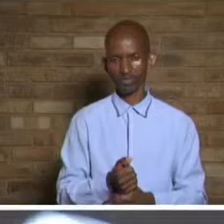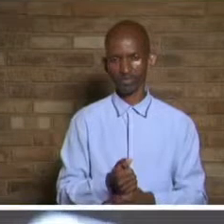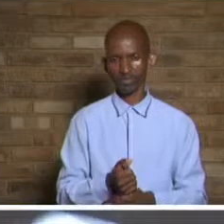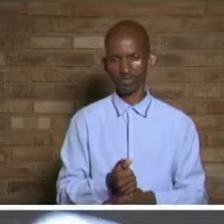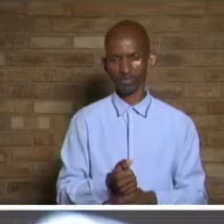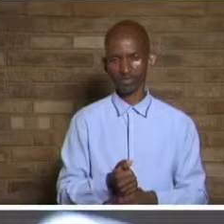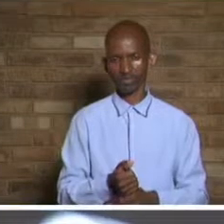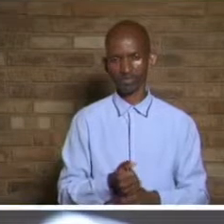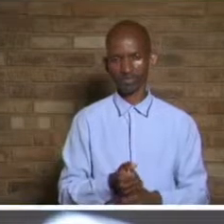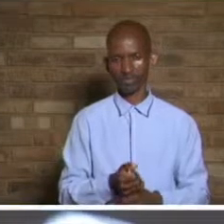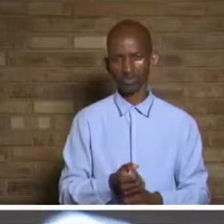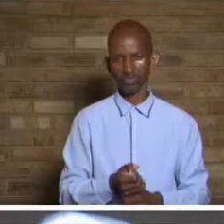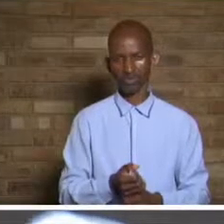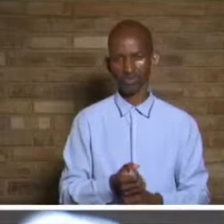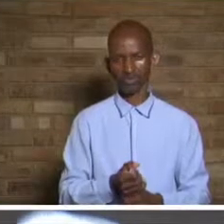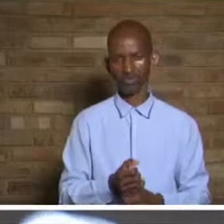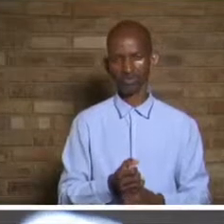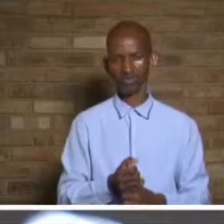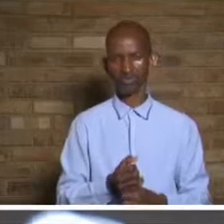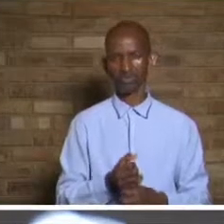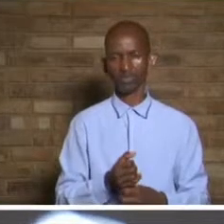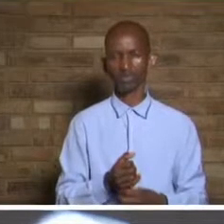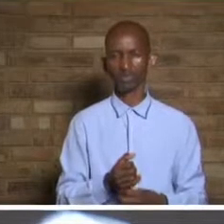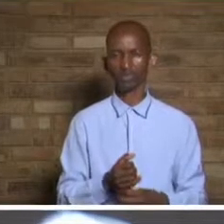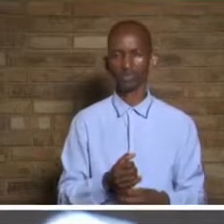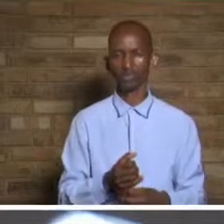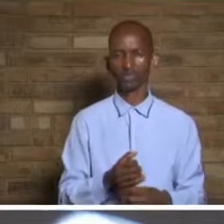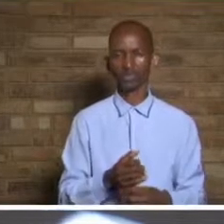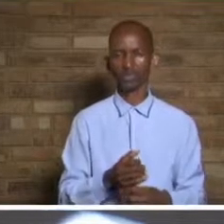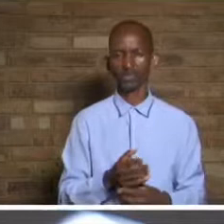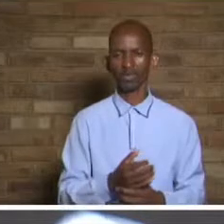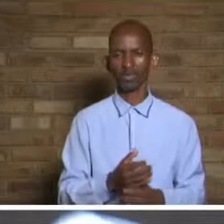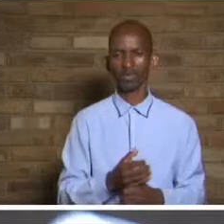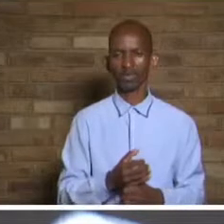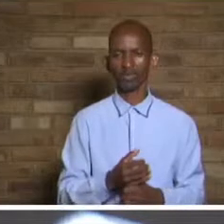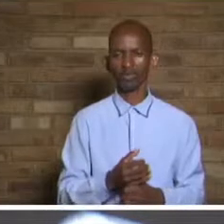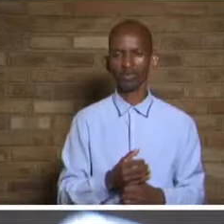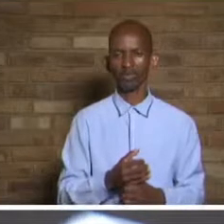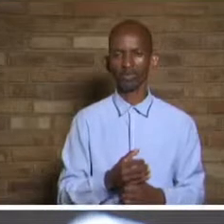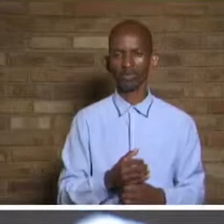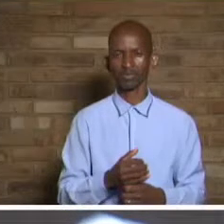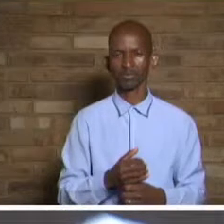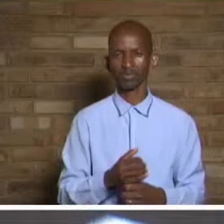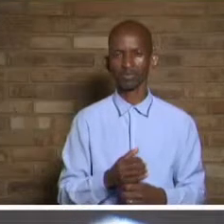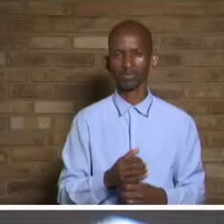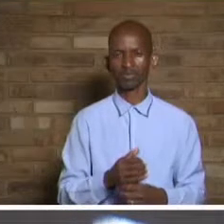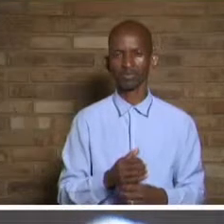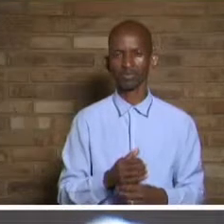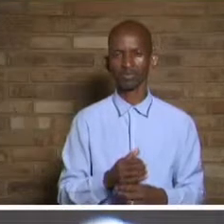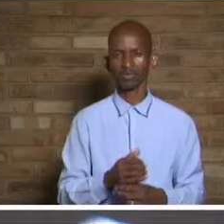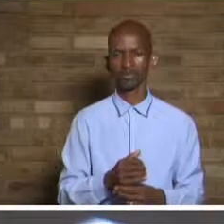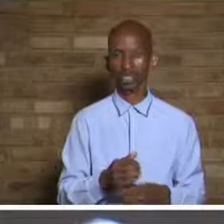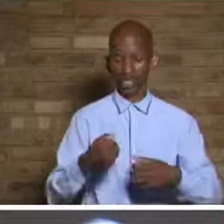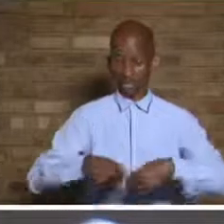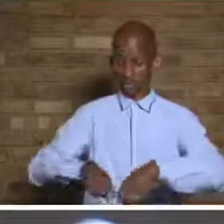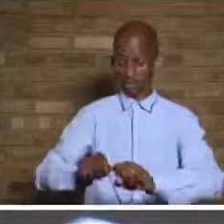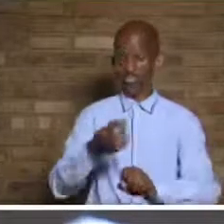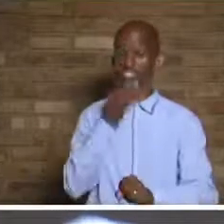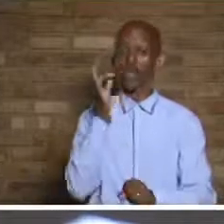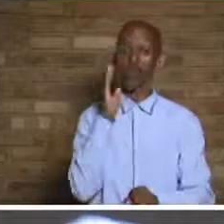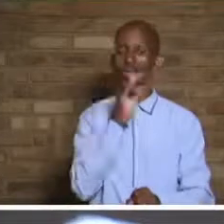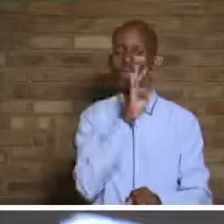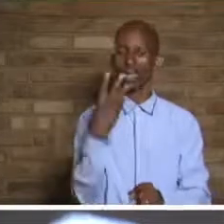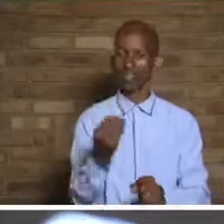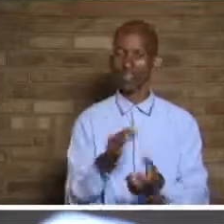umuntu nginesicelo sesikolo esina from 2010 senzwe emacontaineni. Chairperson, you said when we have